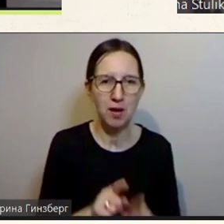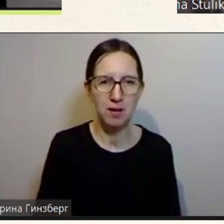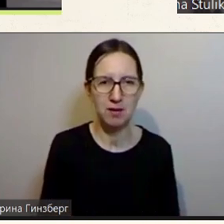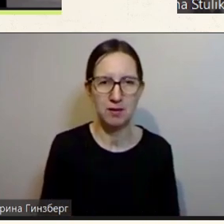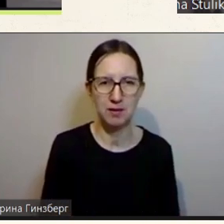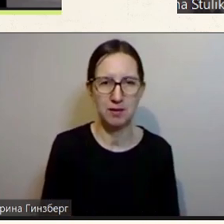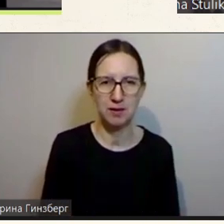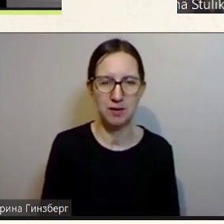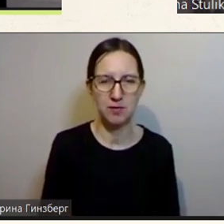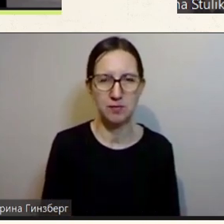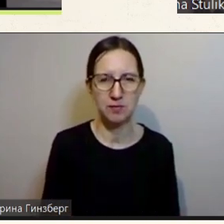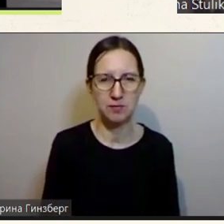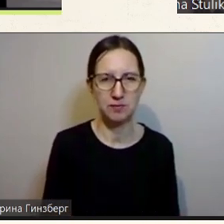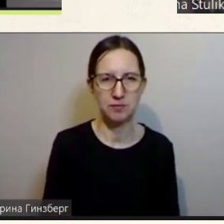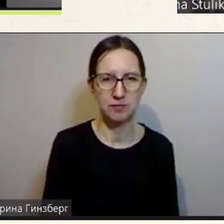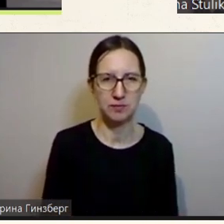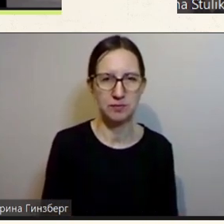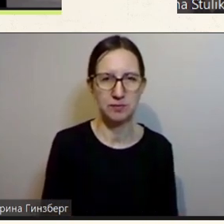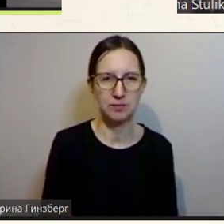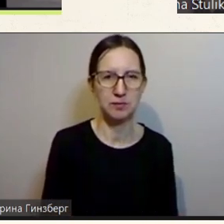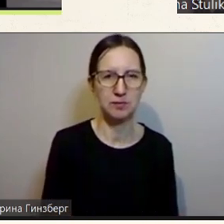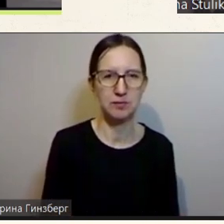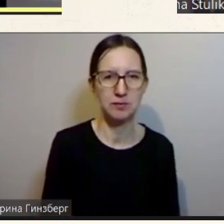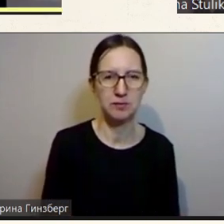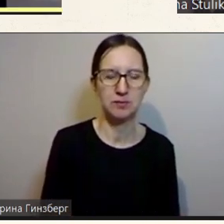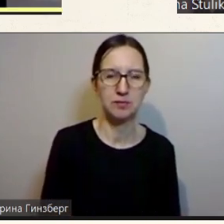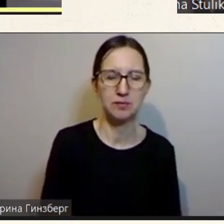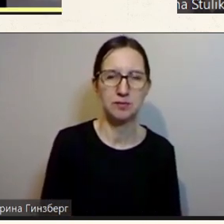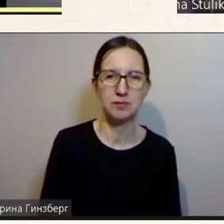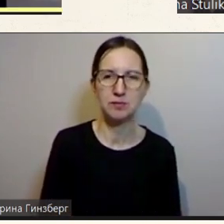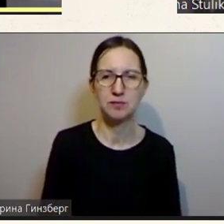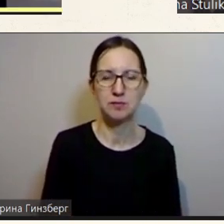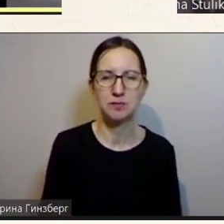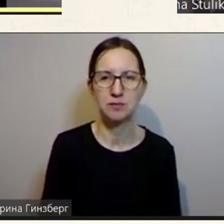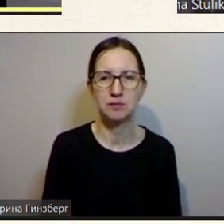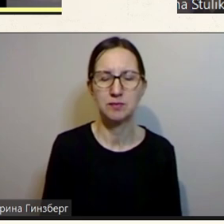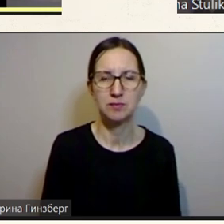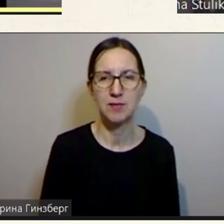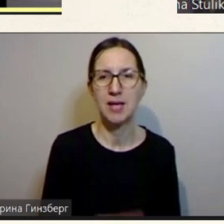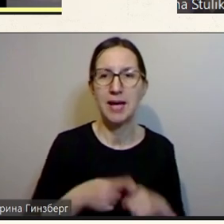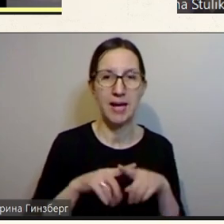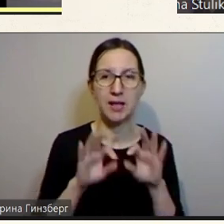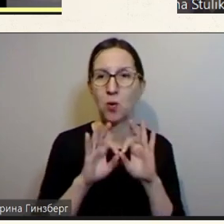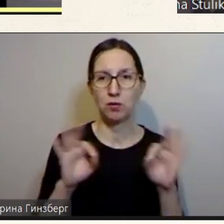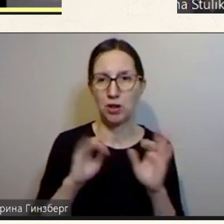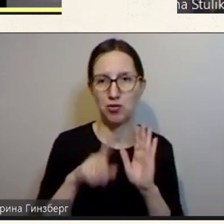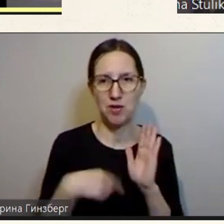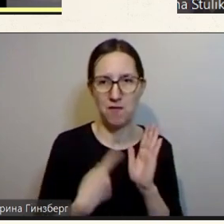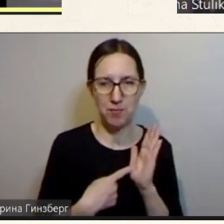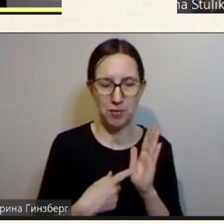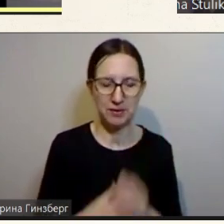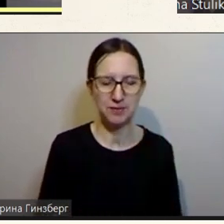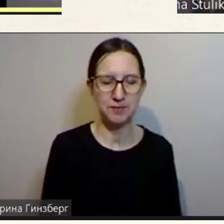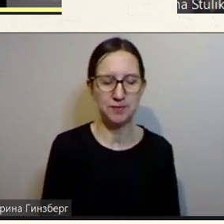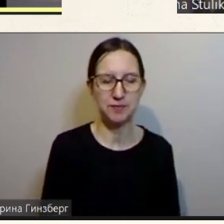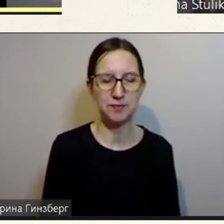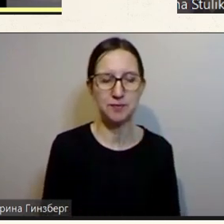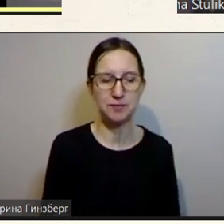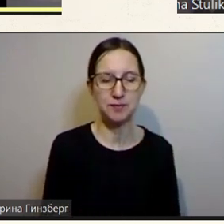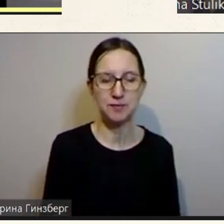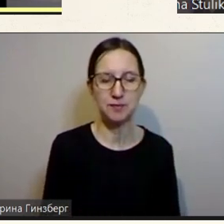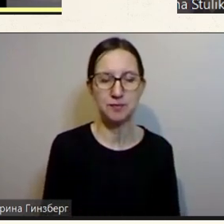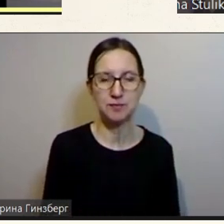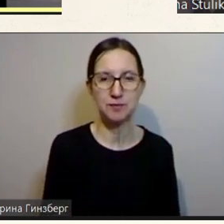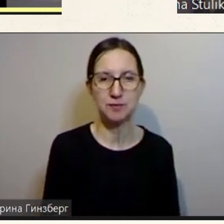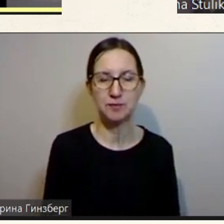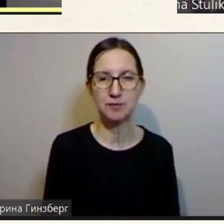use sound. Why is that so? That's a really good question. Previous to,